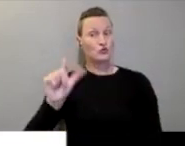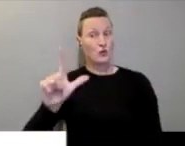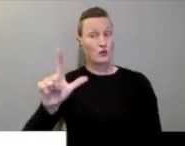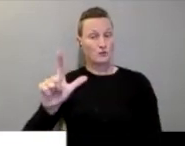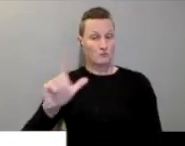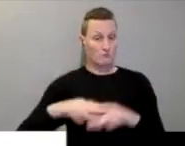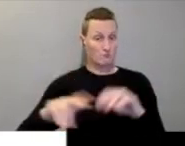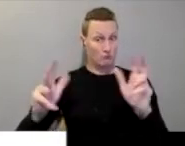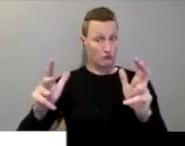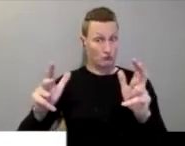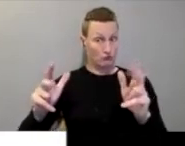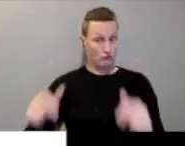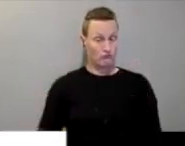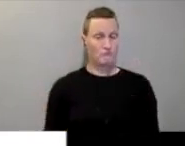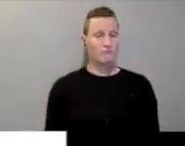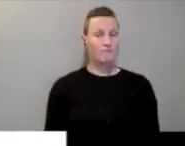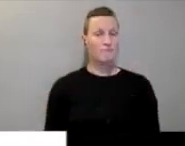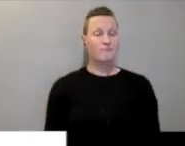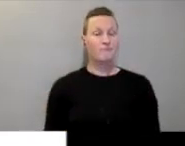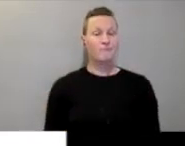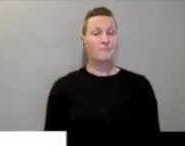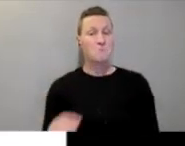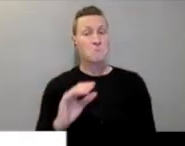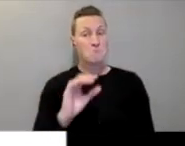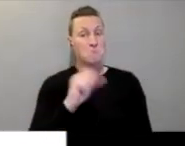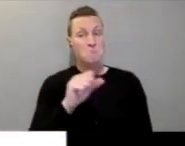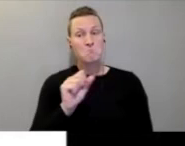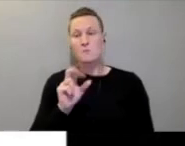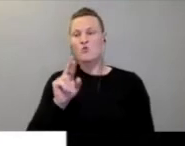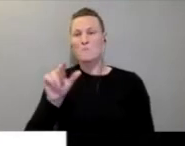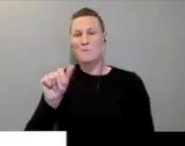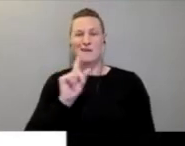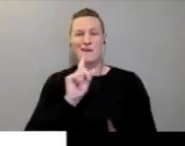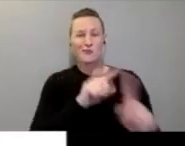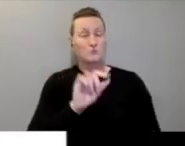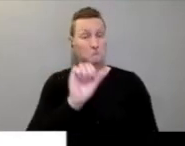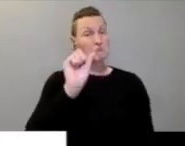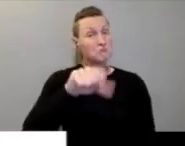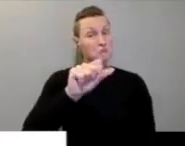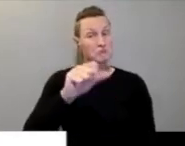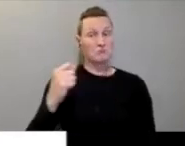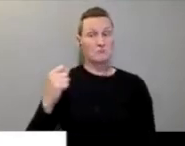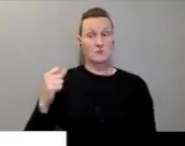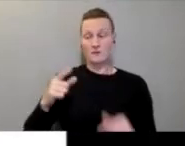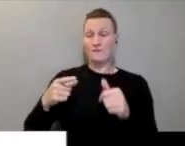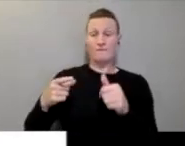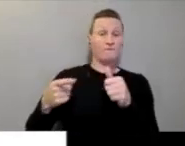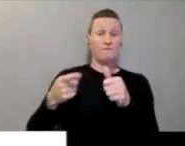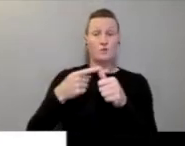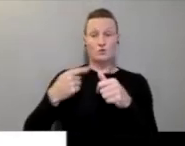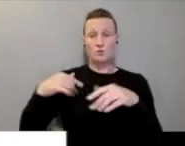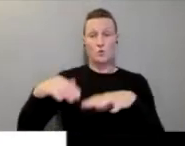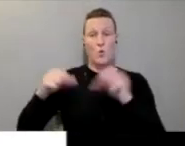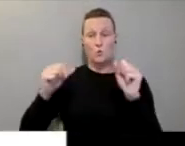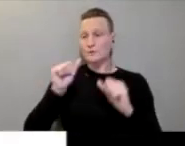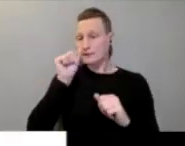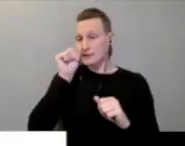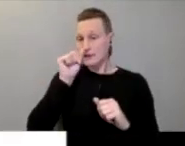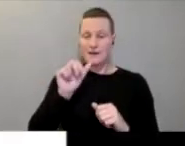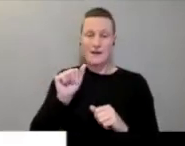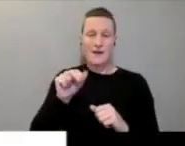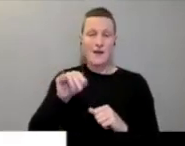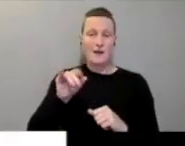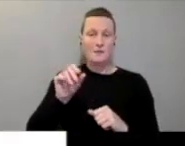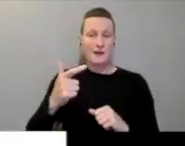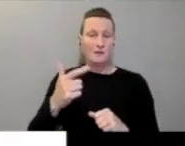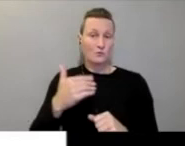Yeah, we have approved, again, in the first Animating Toronto Streets granting